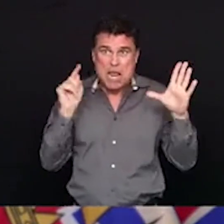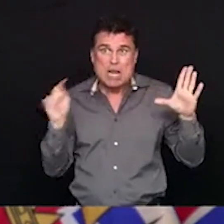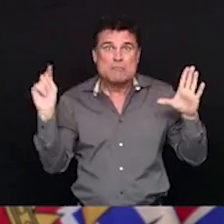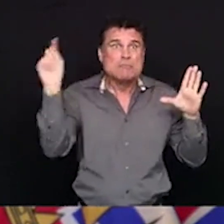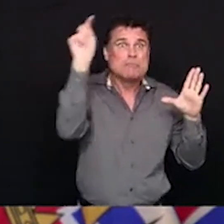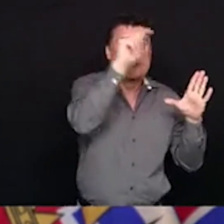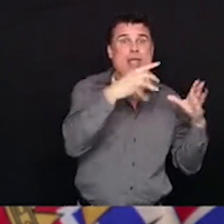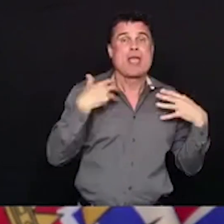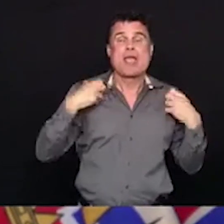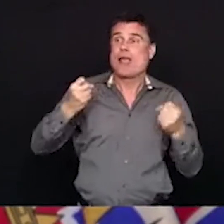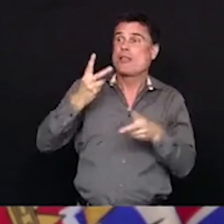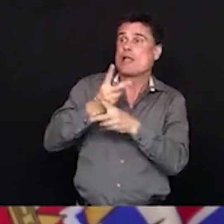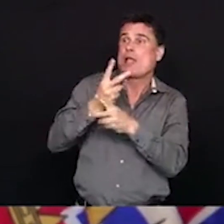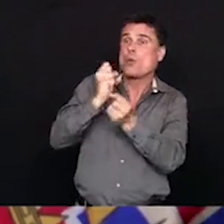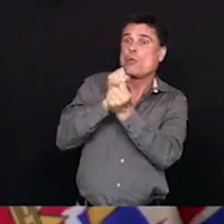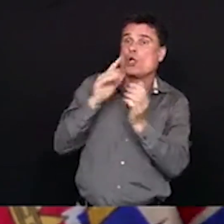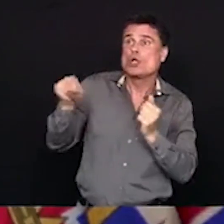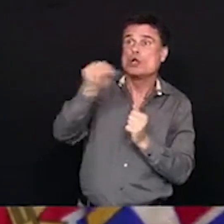that.